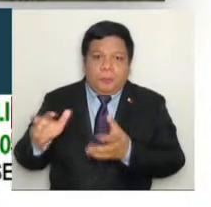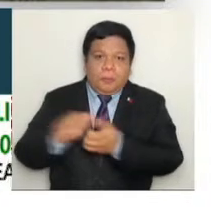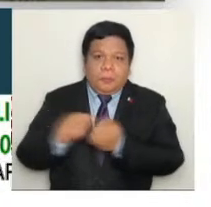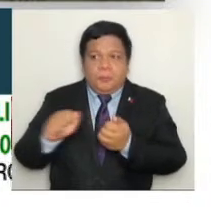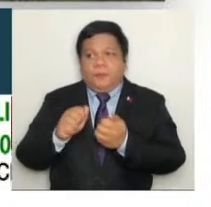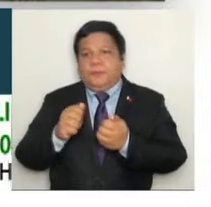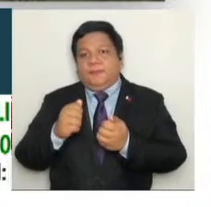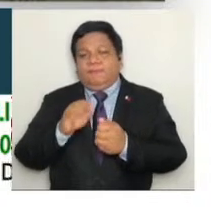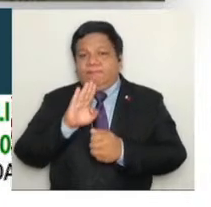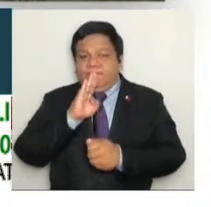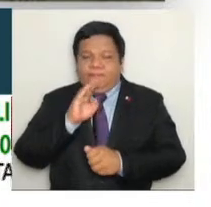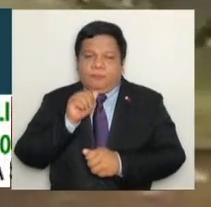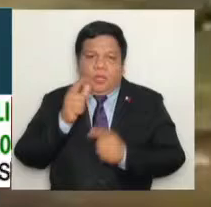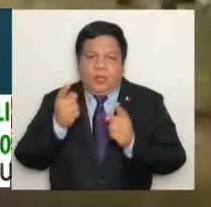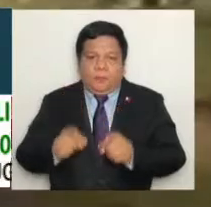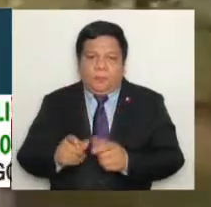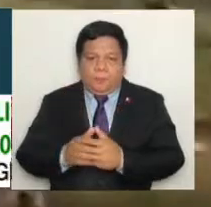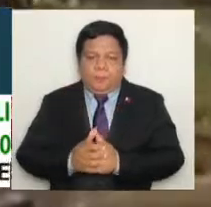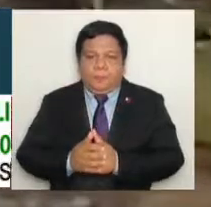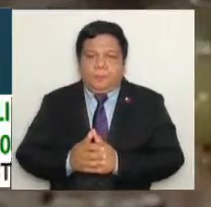incident.